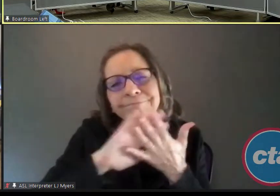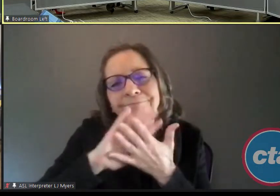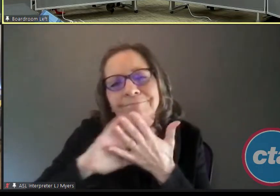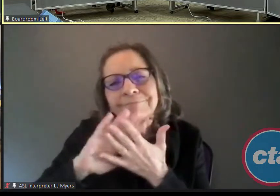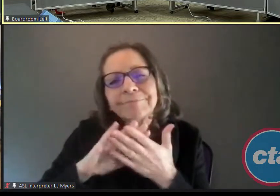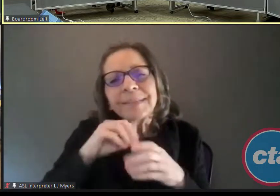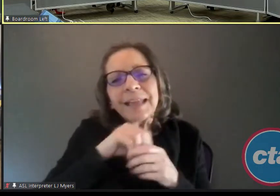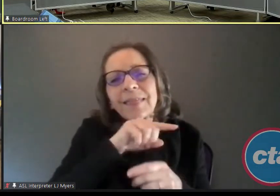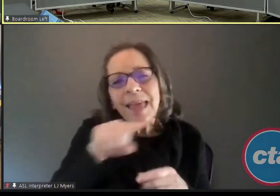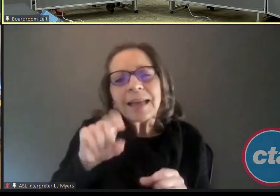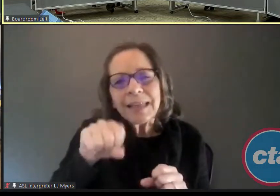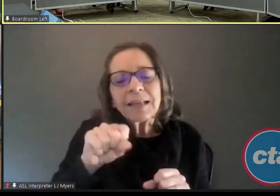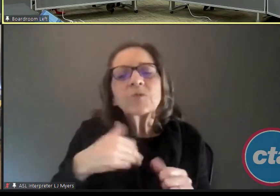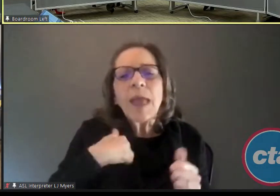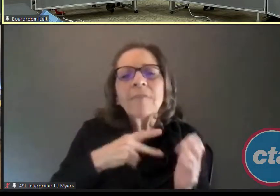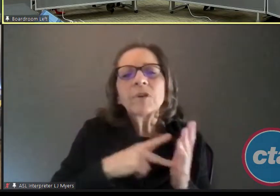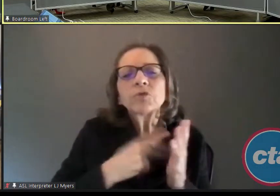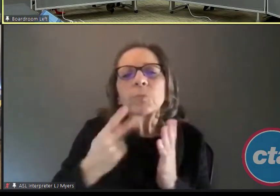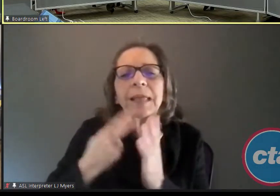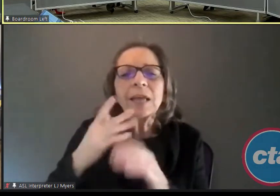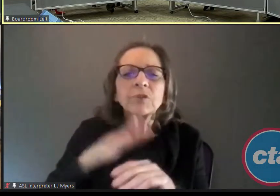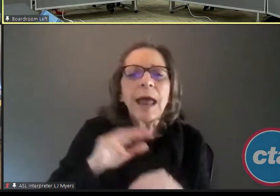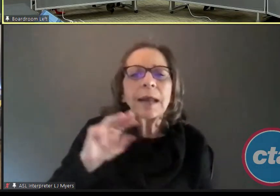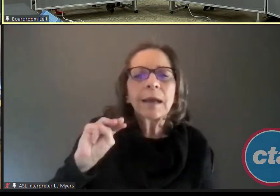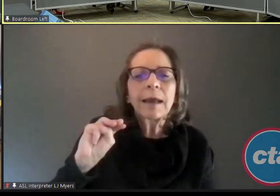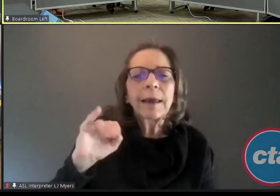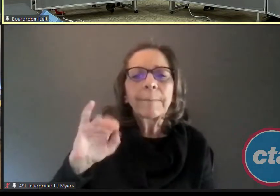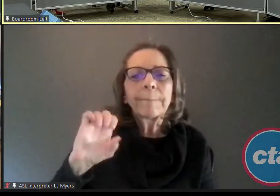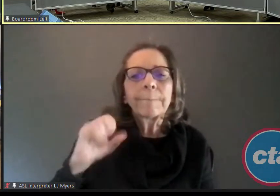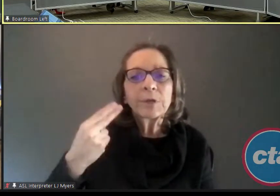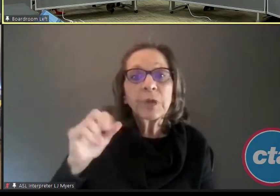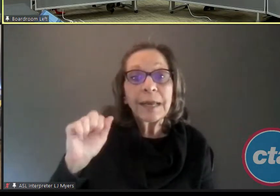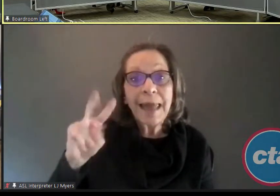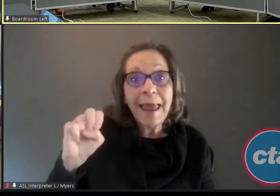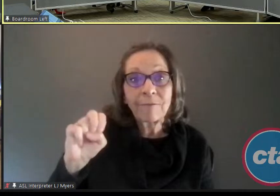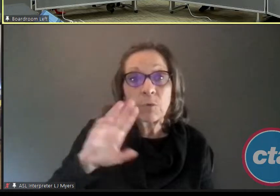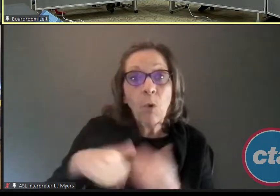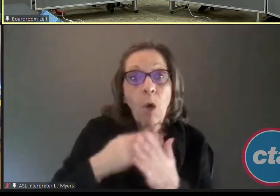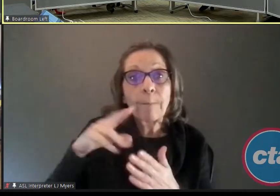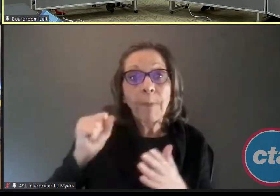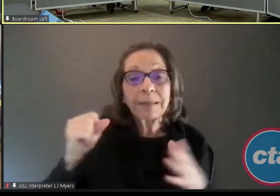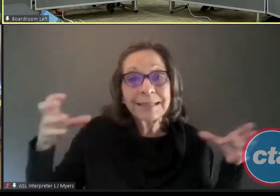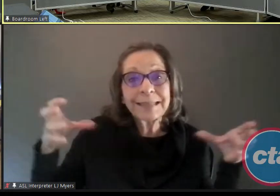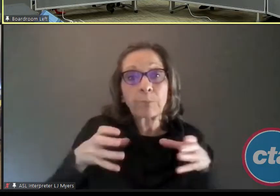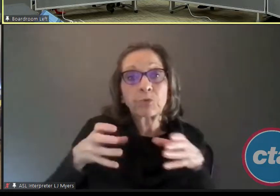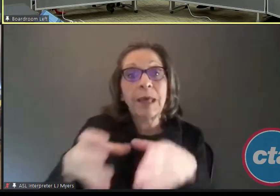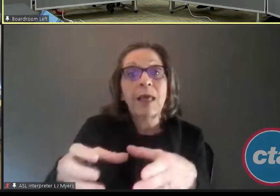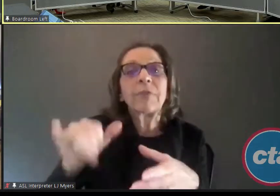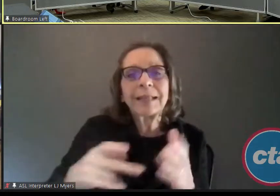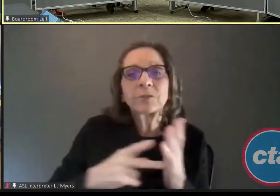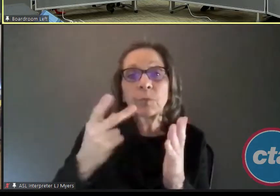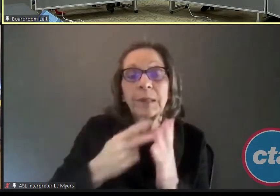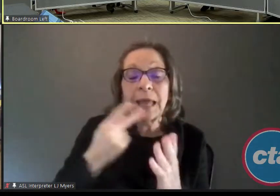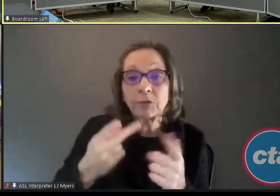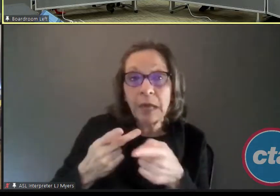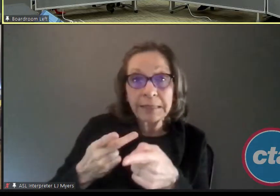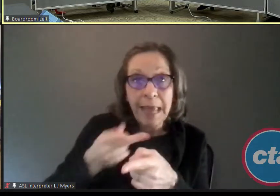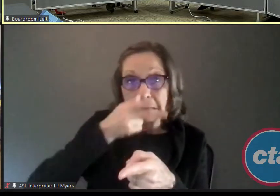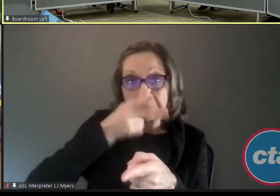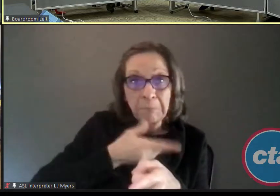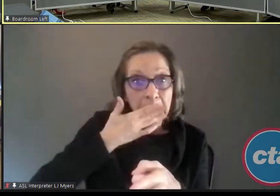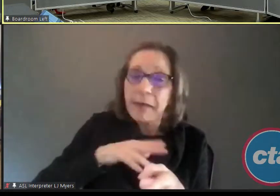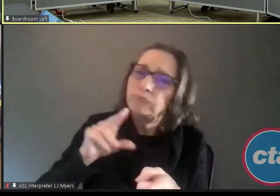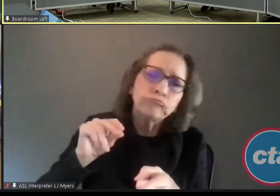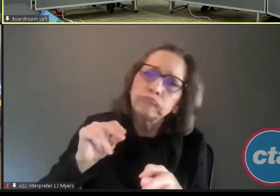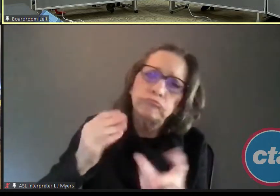But you do have duplication, say on Michigan Avenue. All the buses come together. Yeah. So that's duplication. Is that bad duplication? It's probably